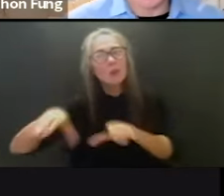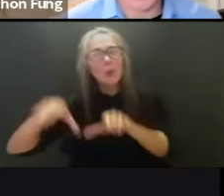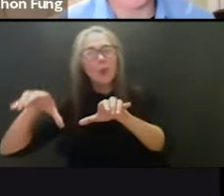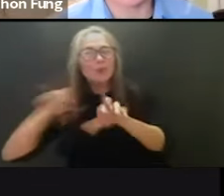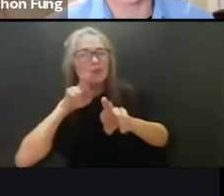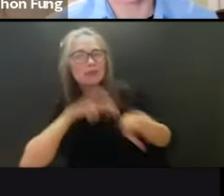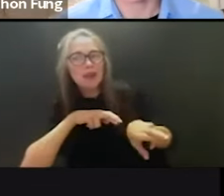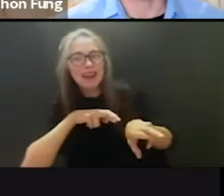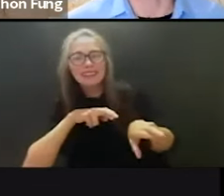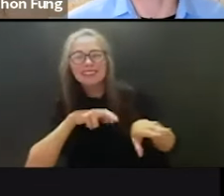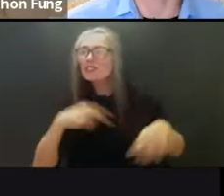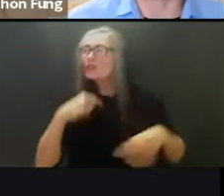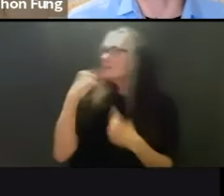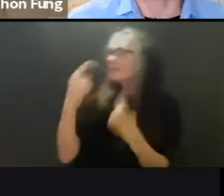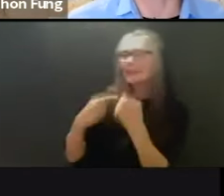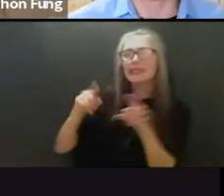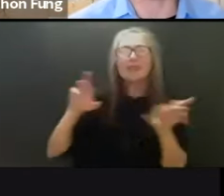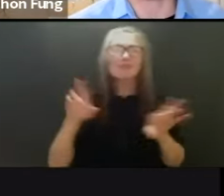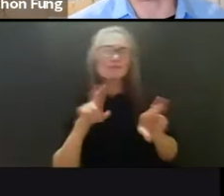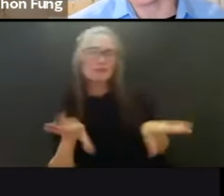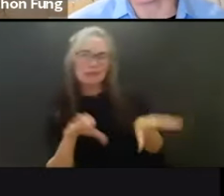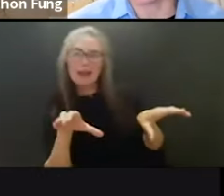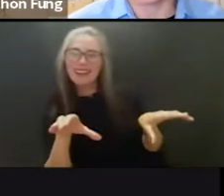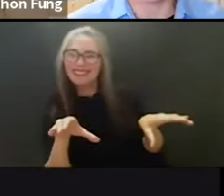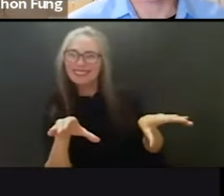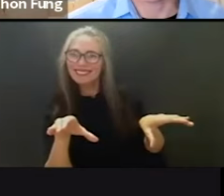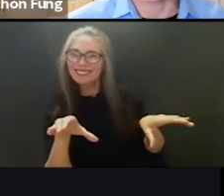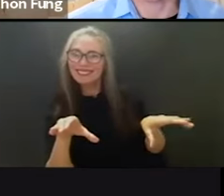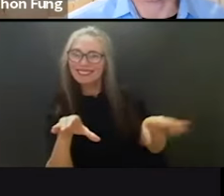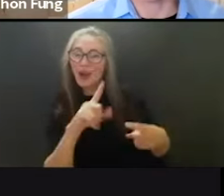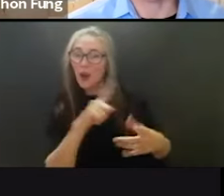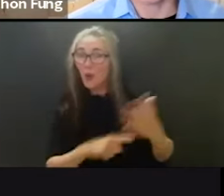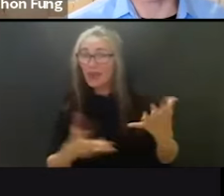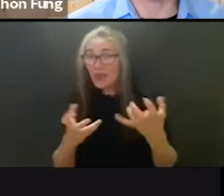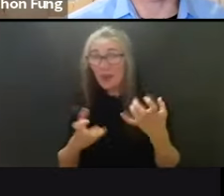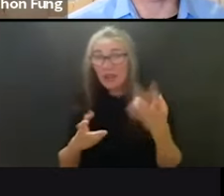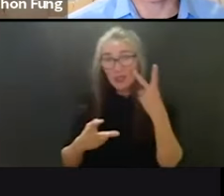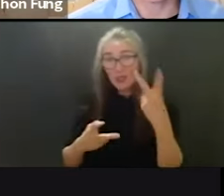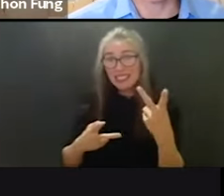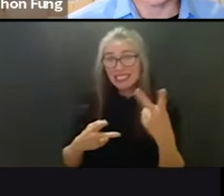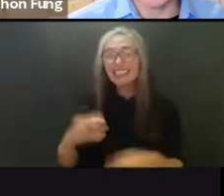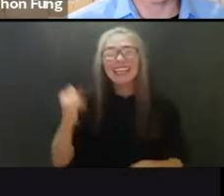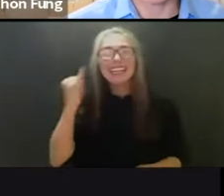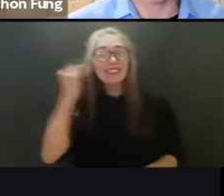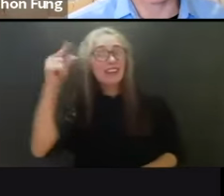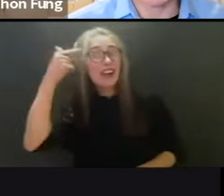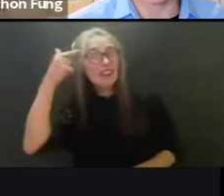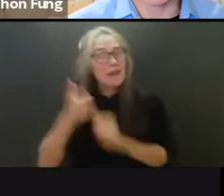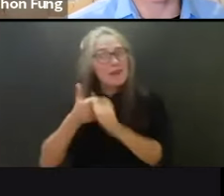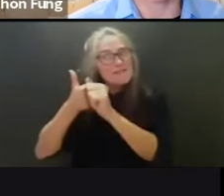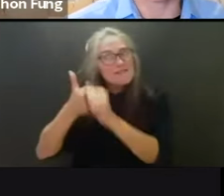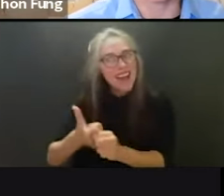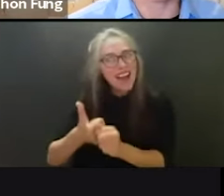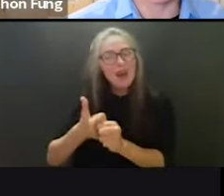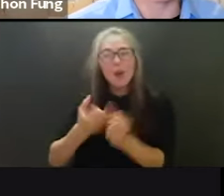so this is the kind of simple definition of responsiveness. So responsiveness happens, a responsive